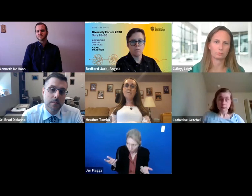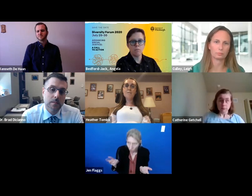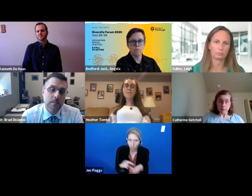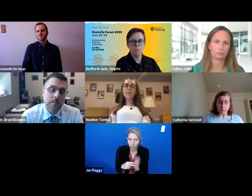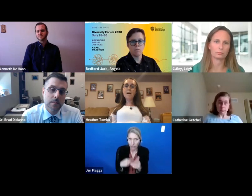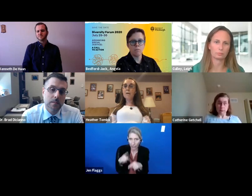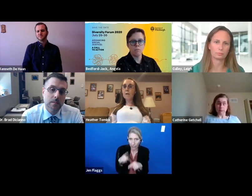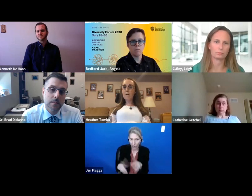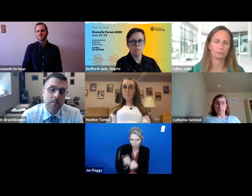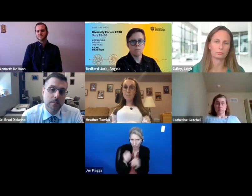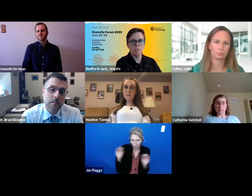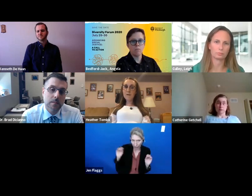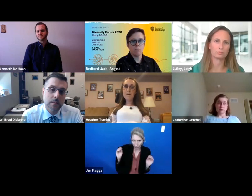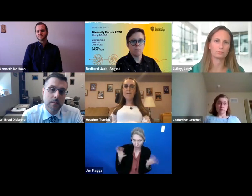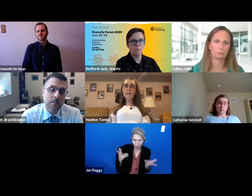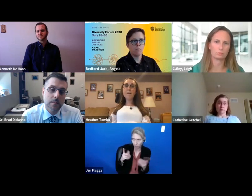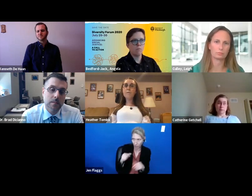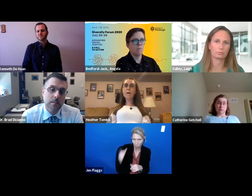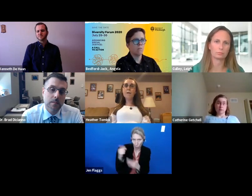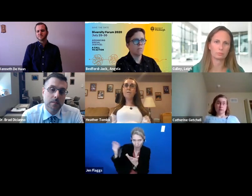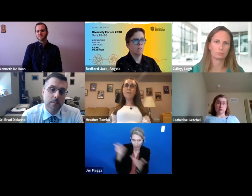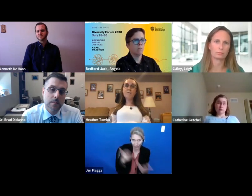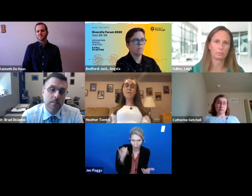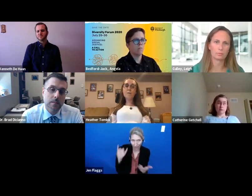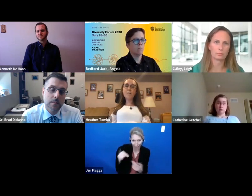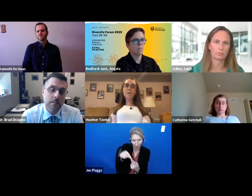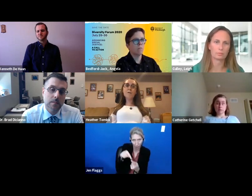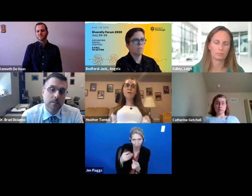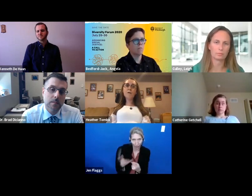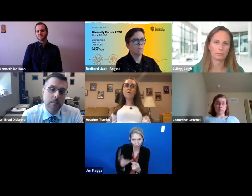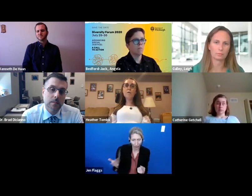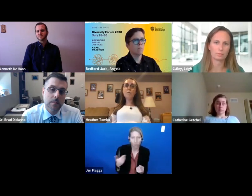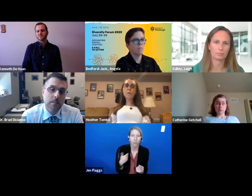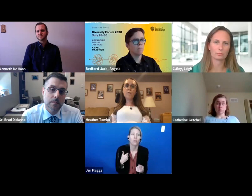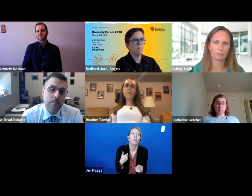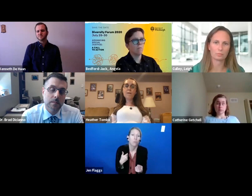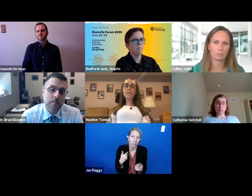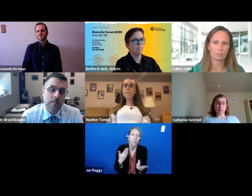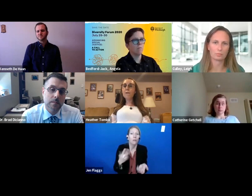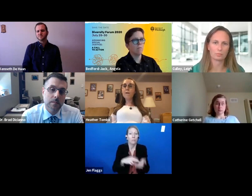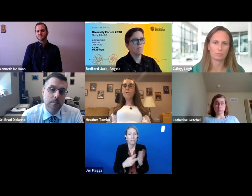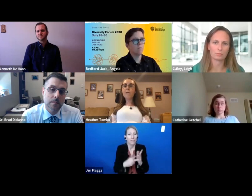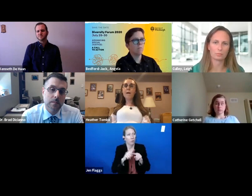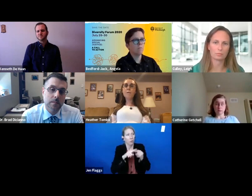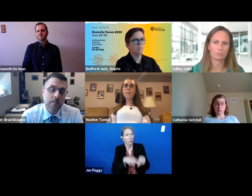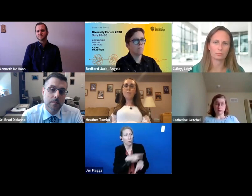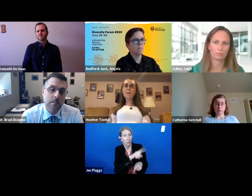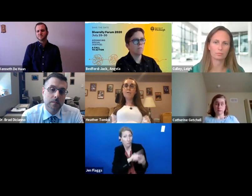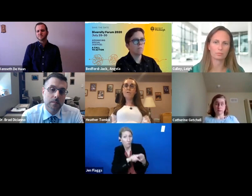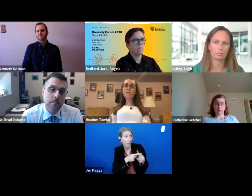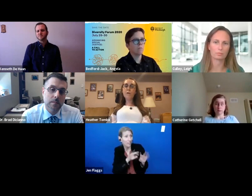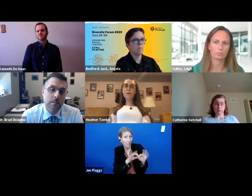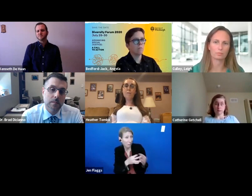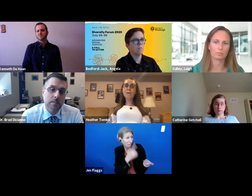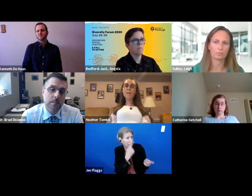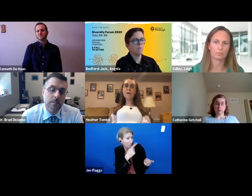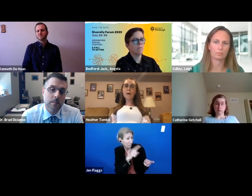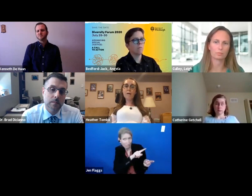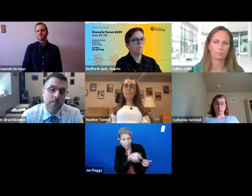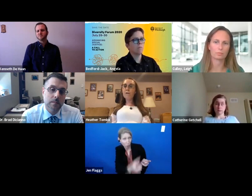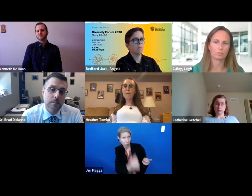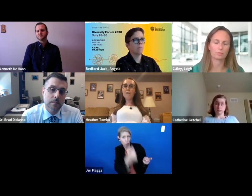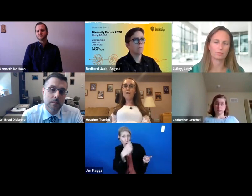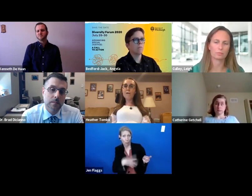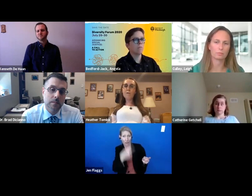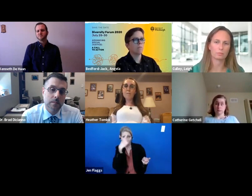any at all. And luckily we had friends and family who live in the area and were willing to drop it